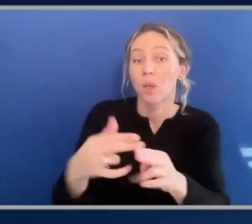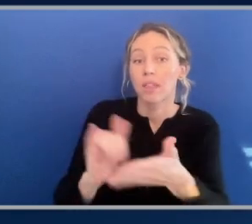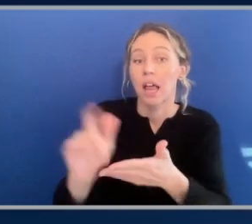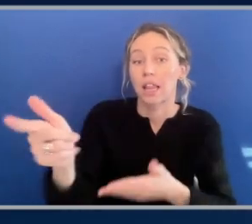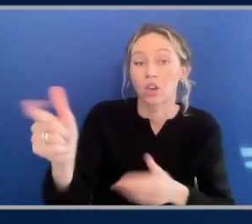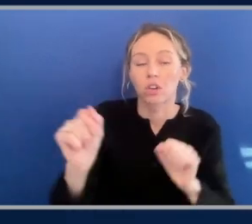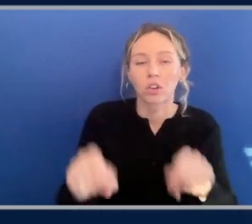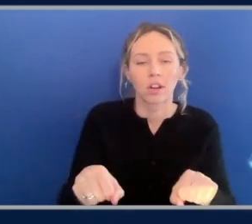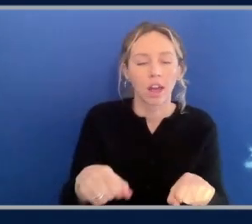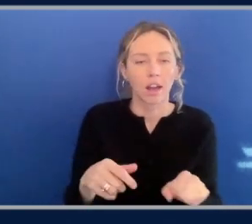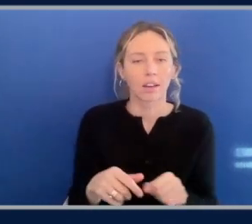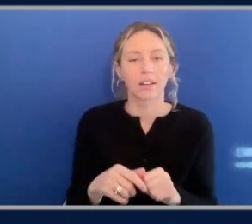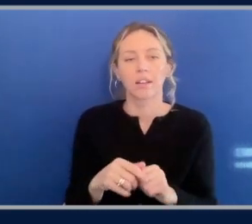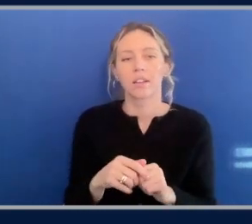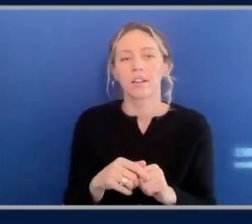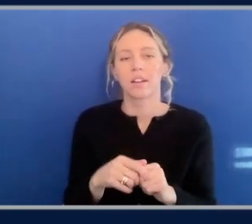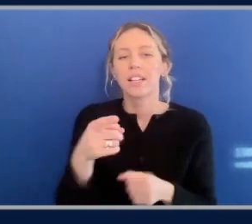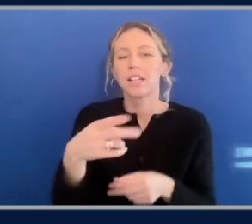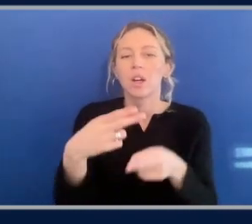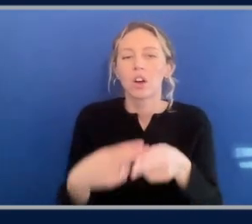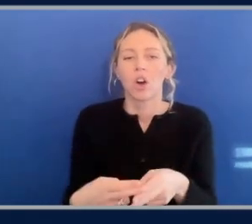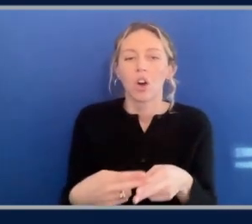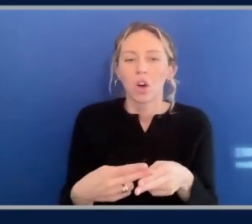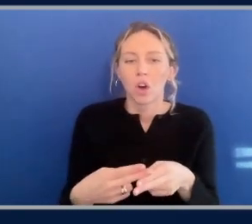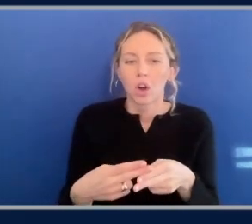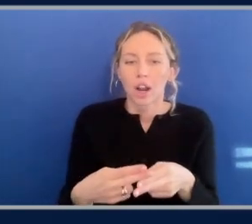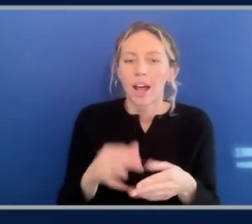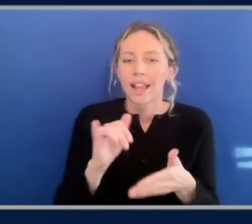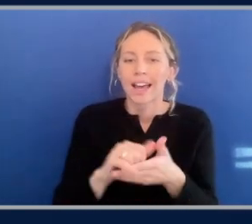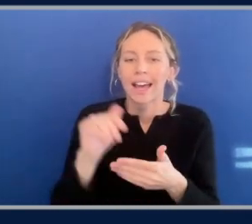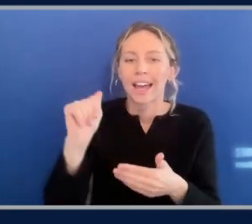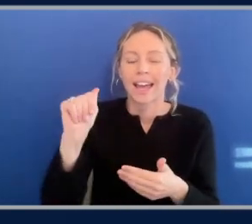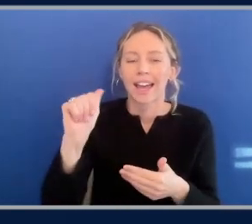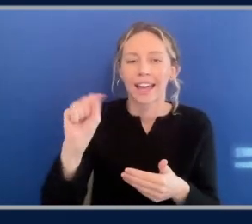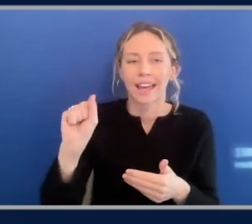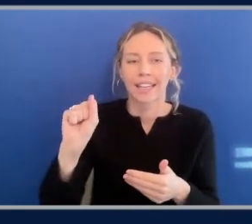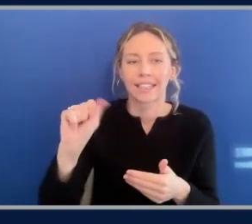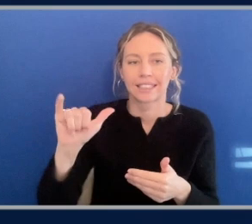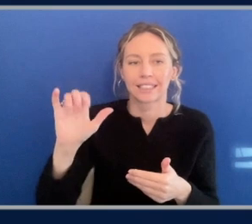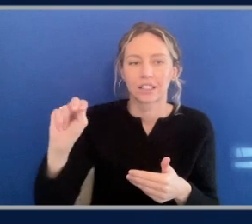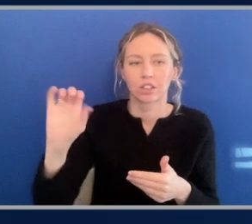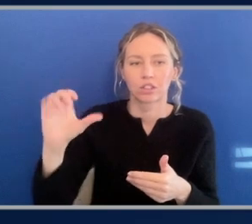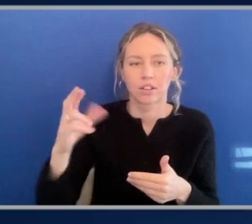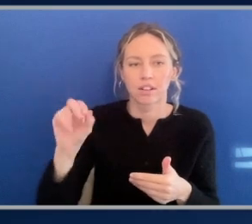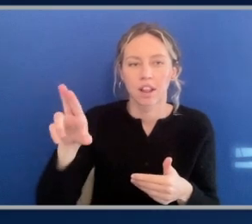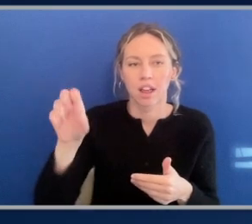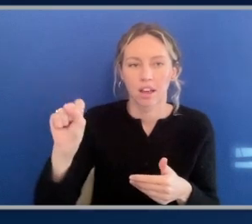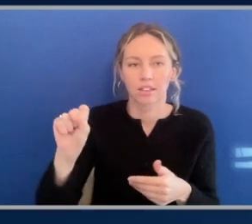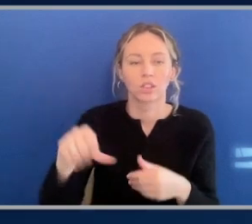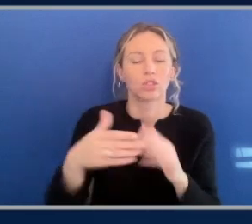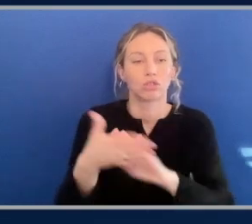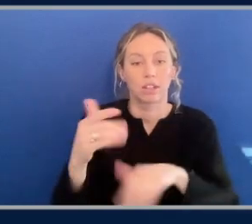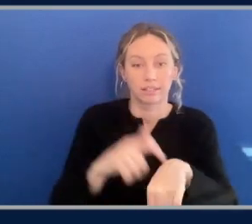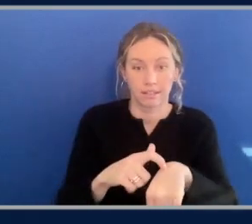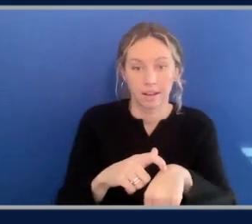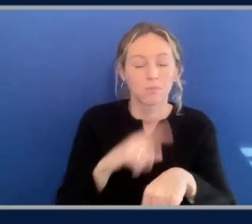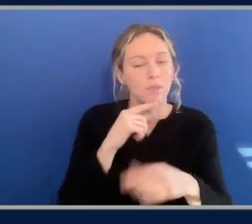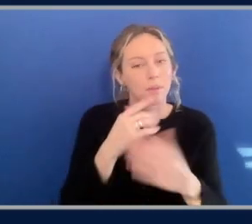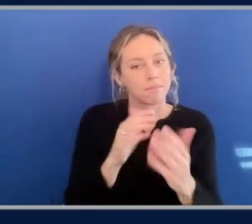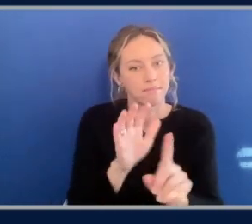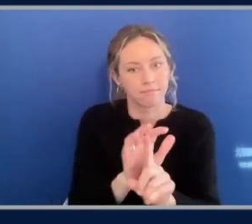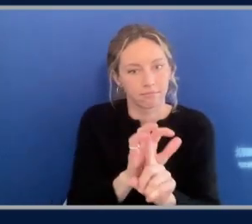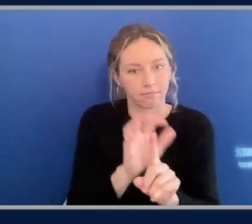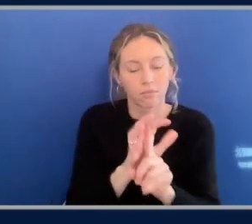Okay. Toke.io is what's called an asynchronous runtime Yes. for Rust. It's a Yes. very, very popular package. It's the type of thing you can sort of equate it